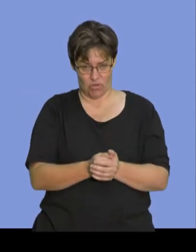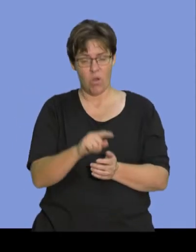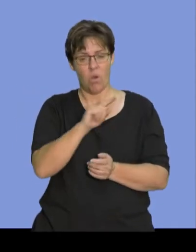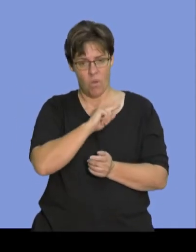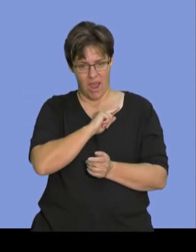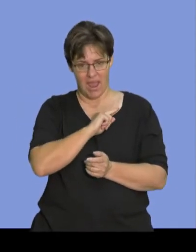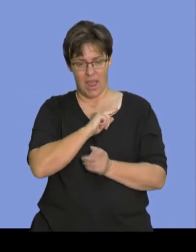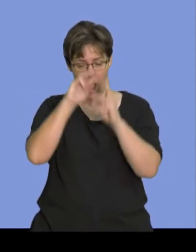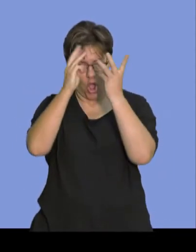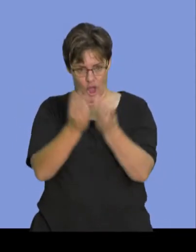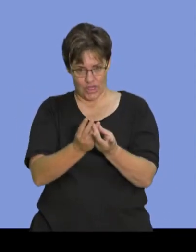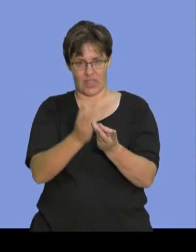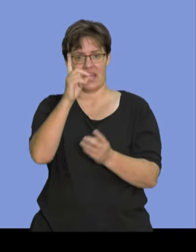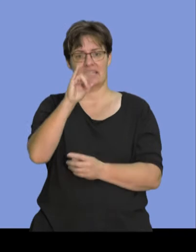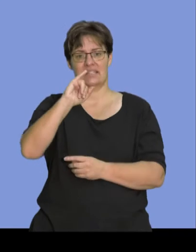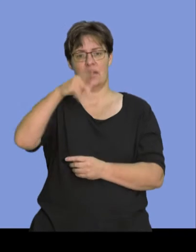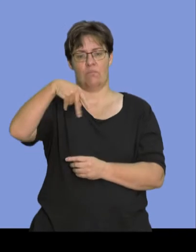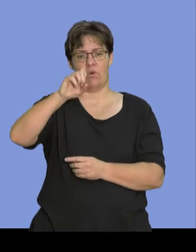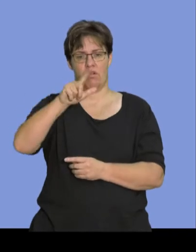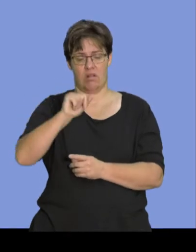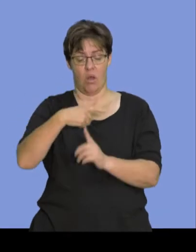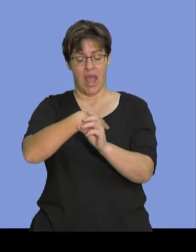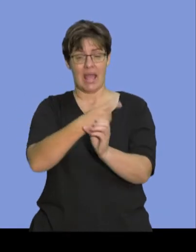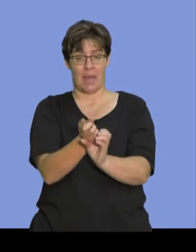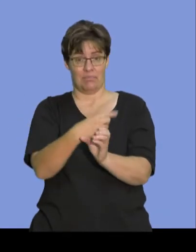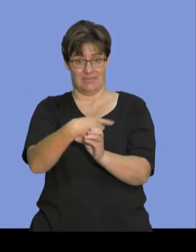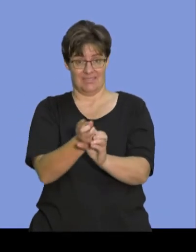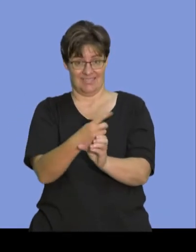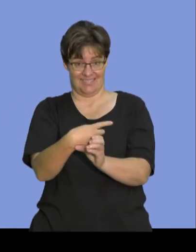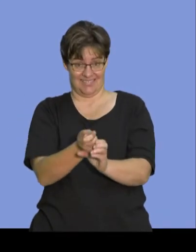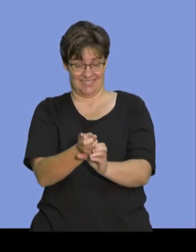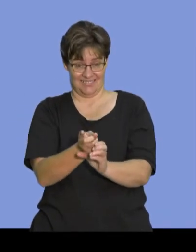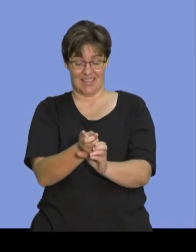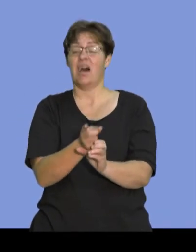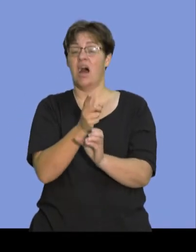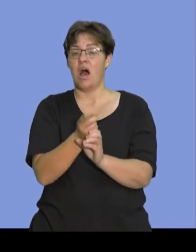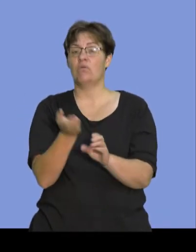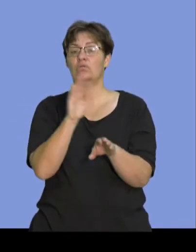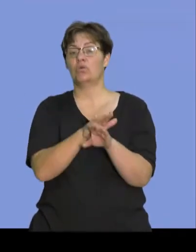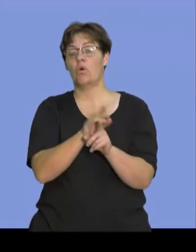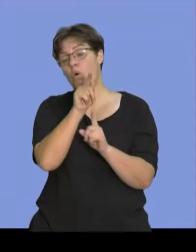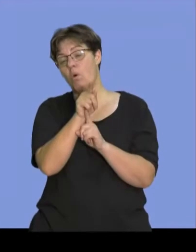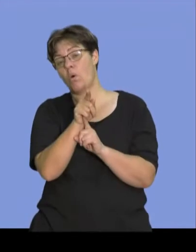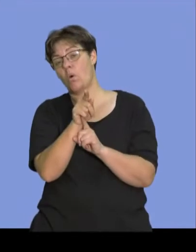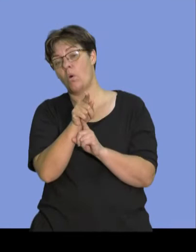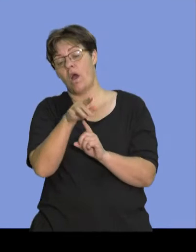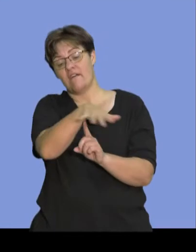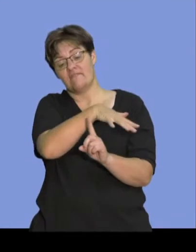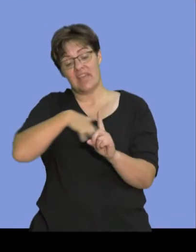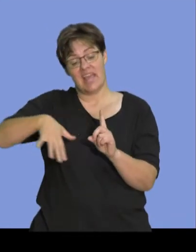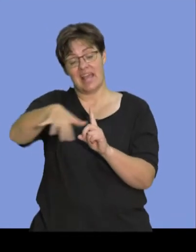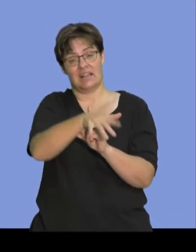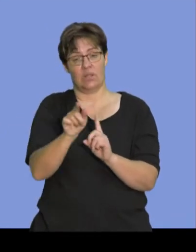is a dipole. So the compass, what it does, okay, it shows the direction of the field, okay?